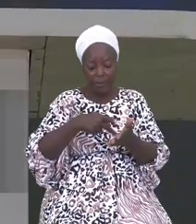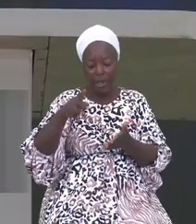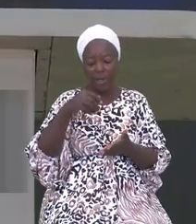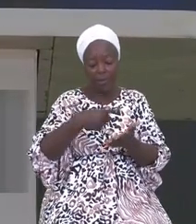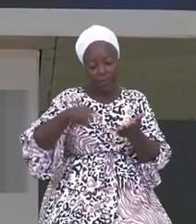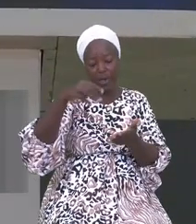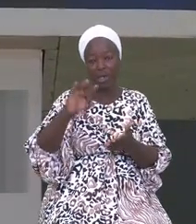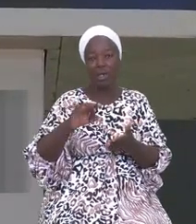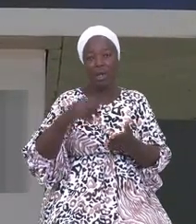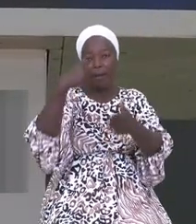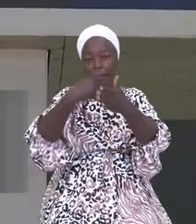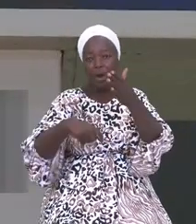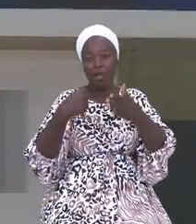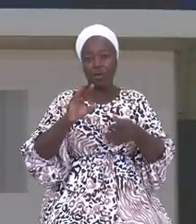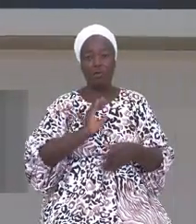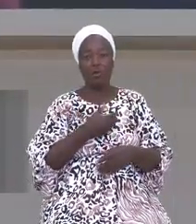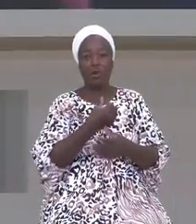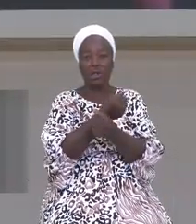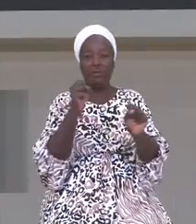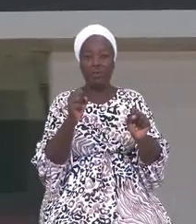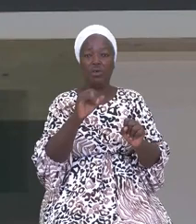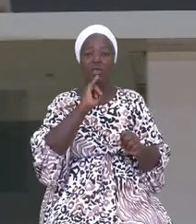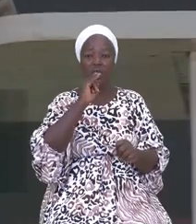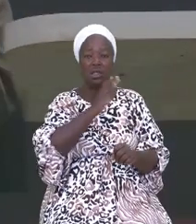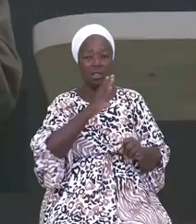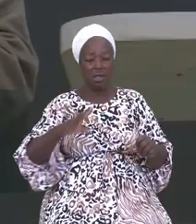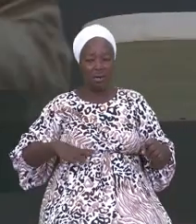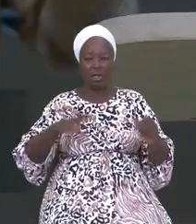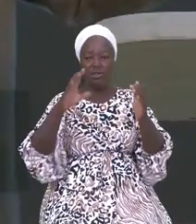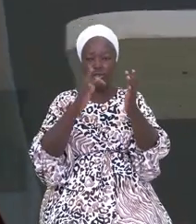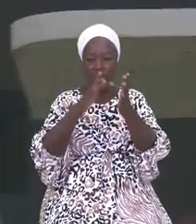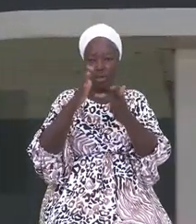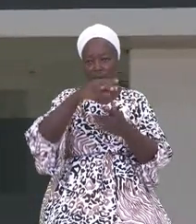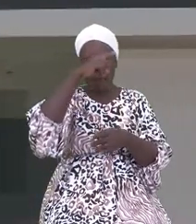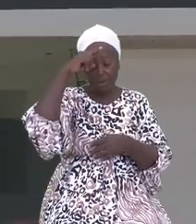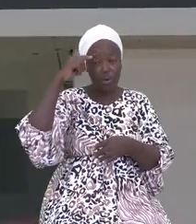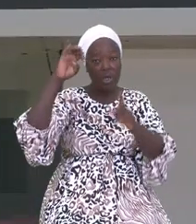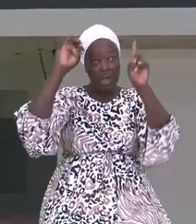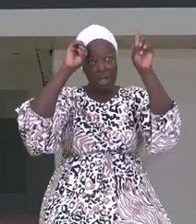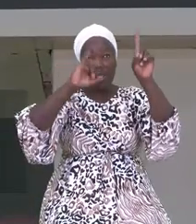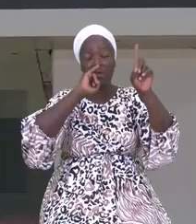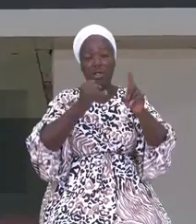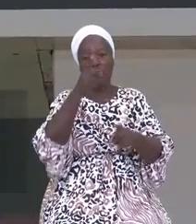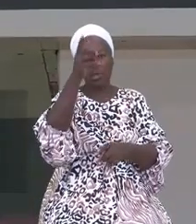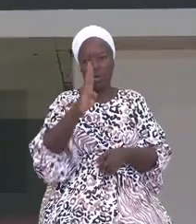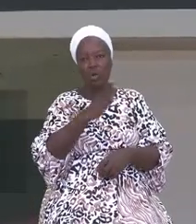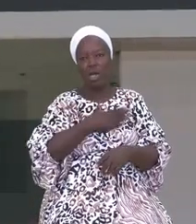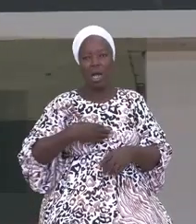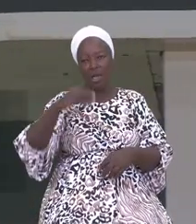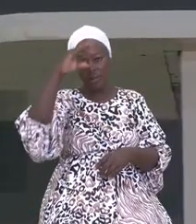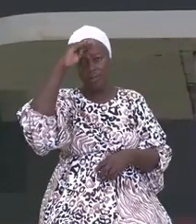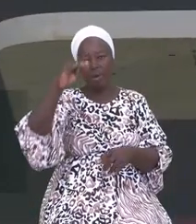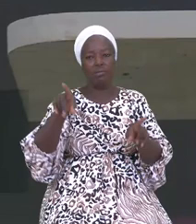redemption is Christ Jesus, because he is God and he is man, because he